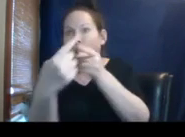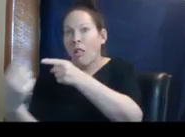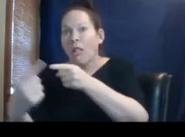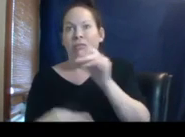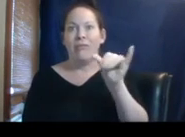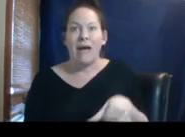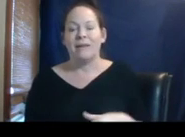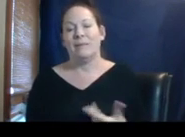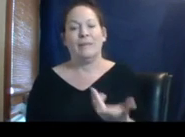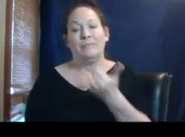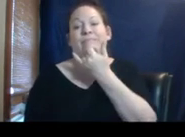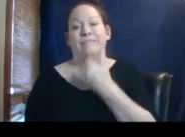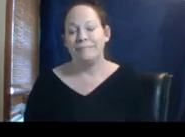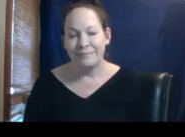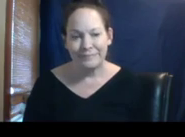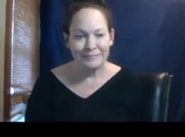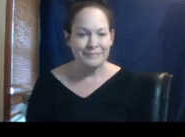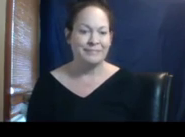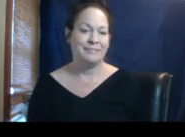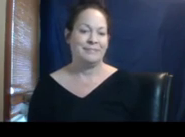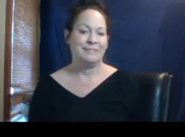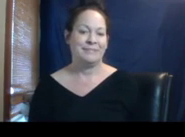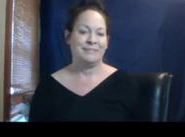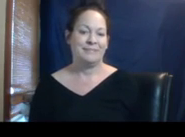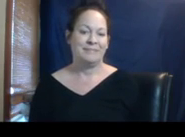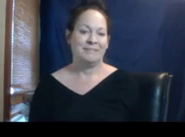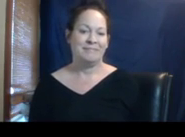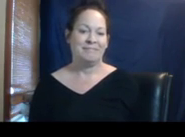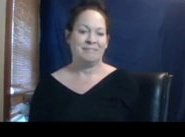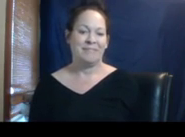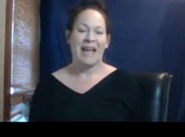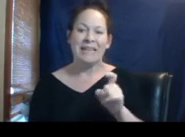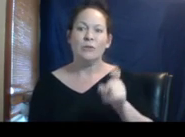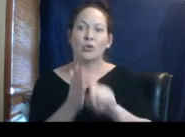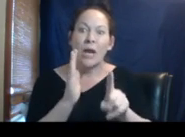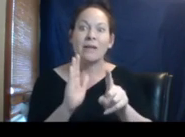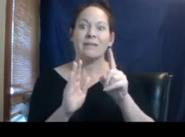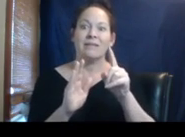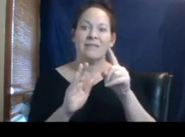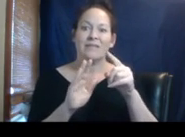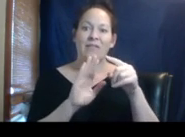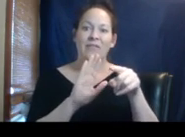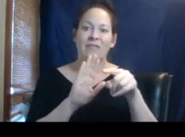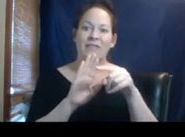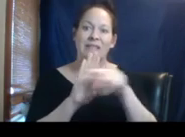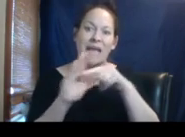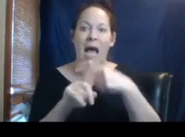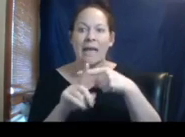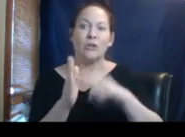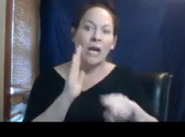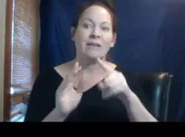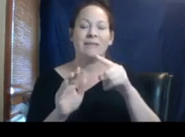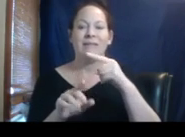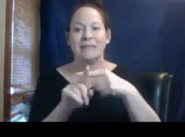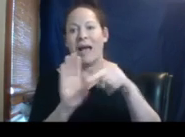around. Maybe on my next ones I'll emphasize the check your sign, because those are the common places where you can catch